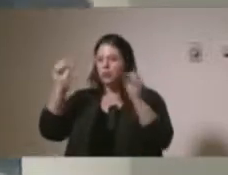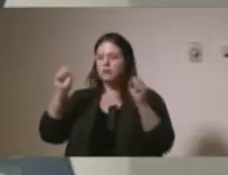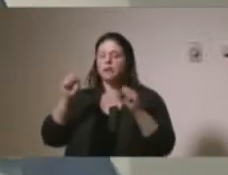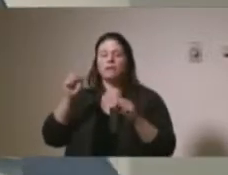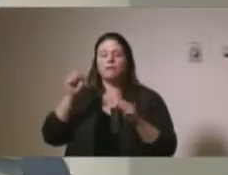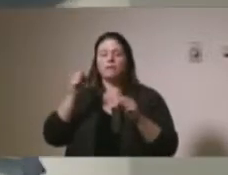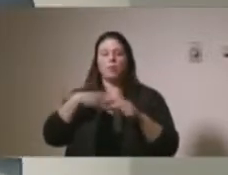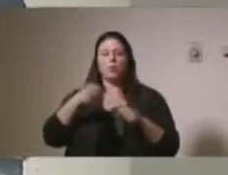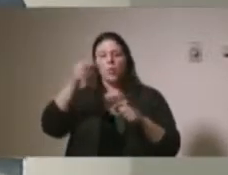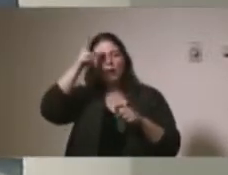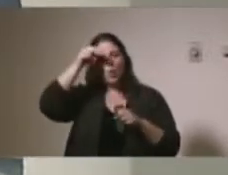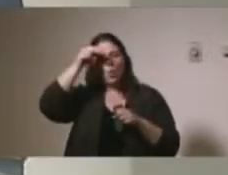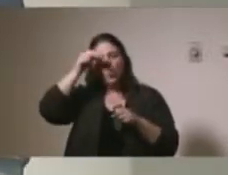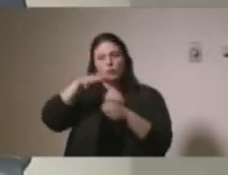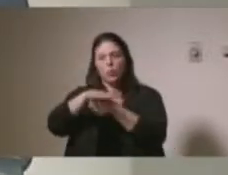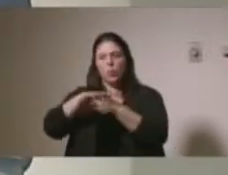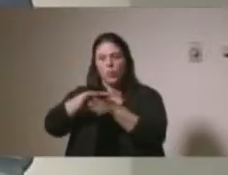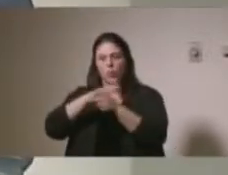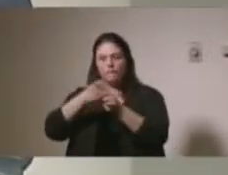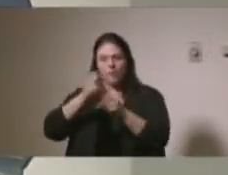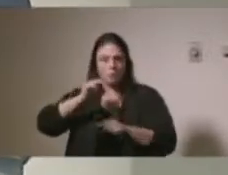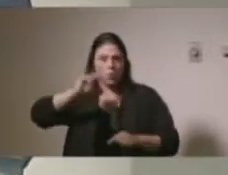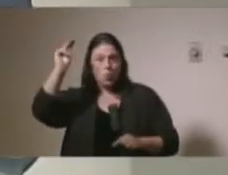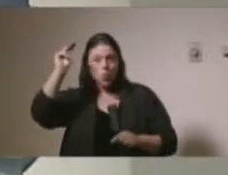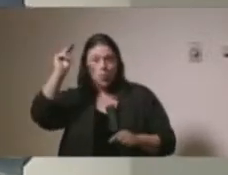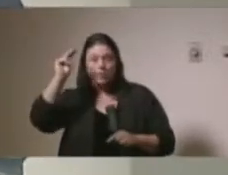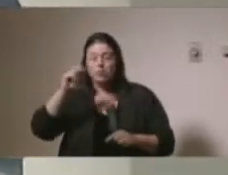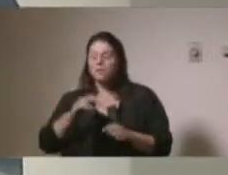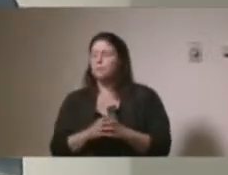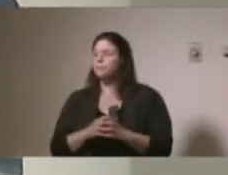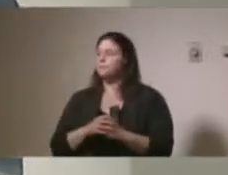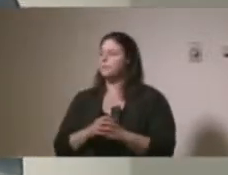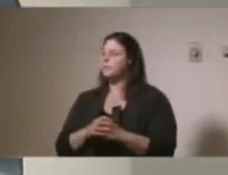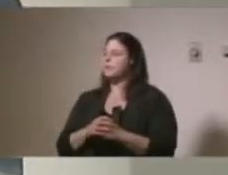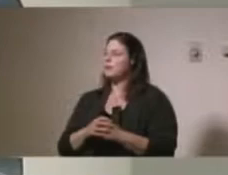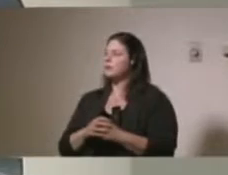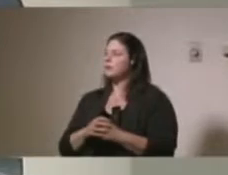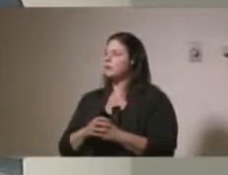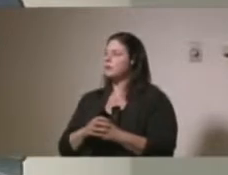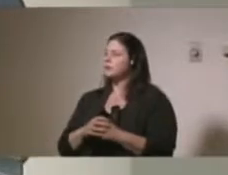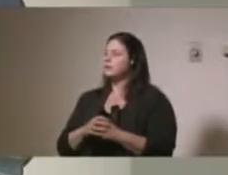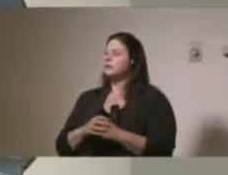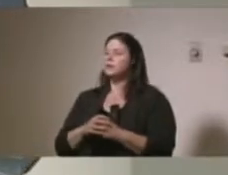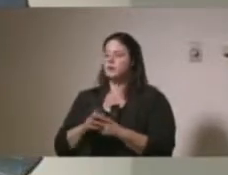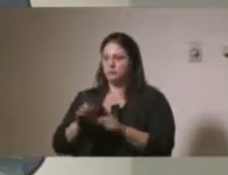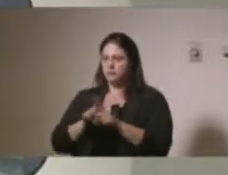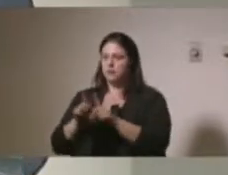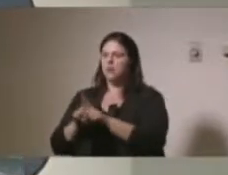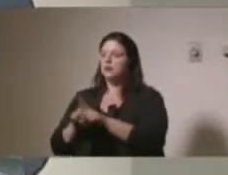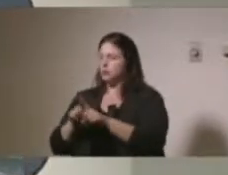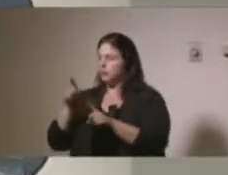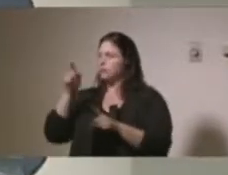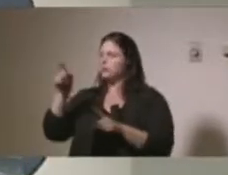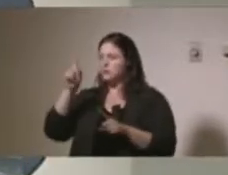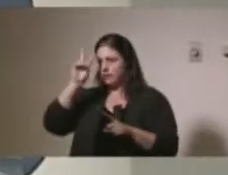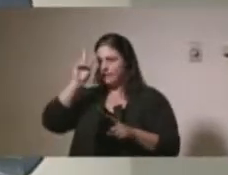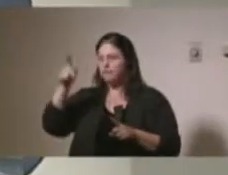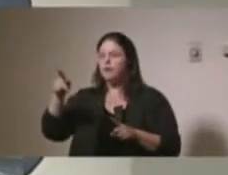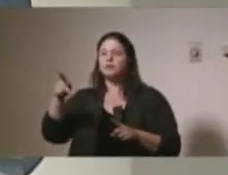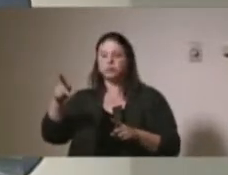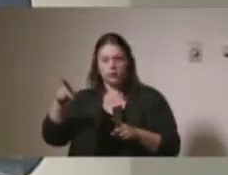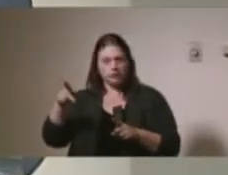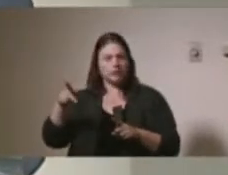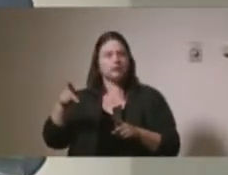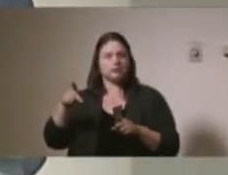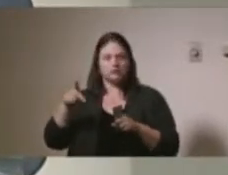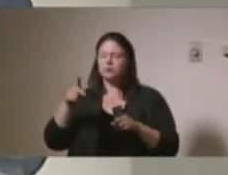Local up north. So Ron is at the same time the vice president of Aboriginal people